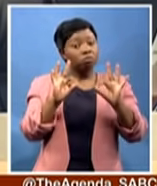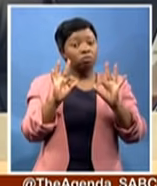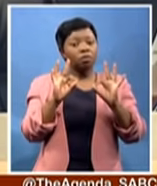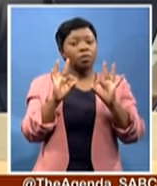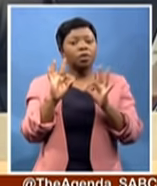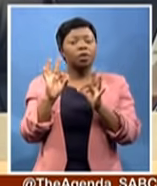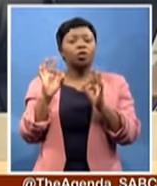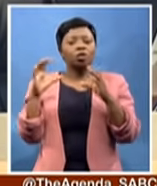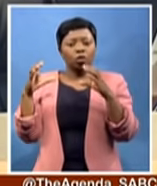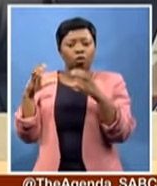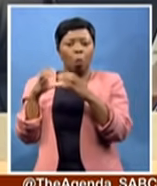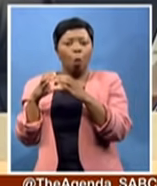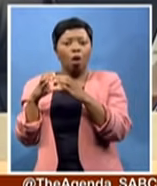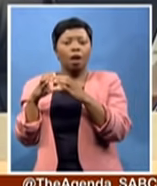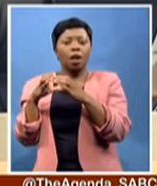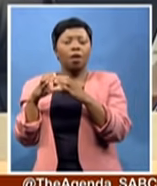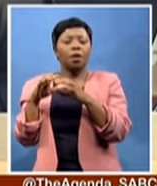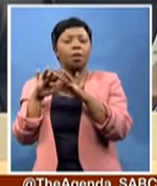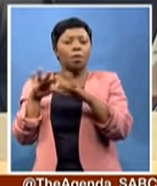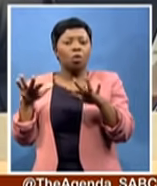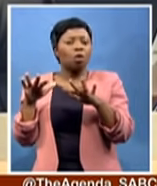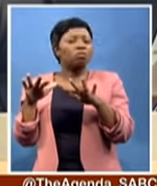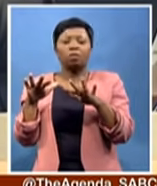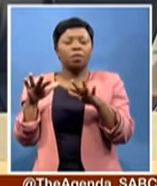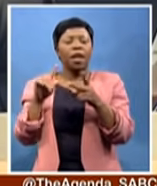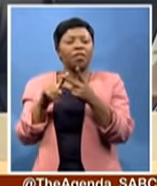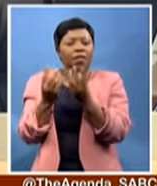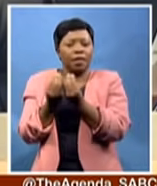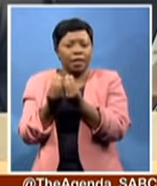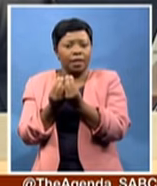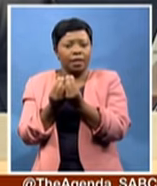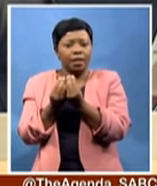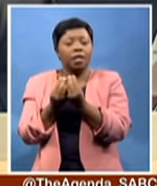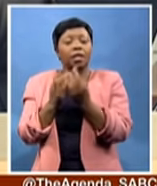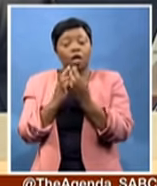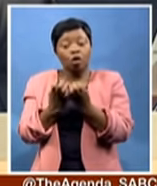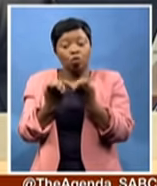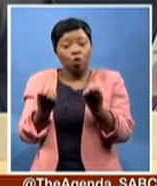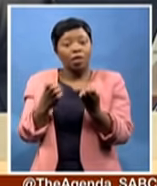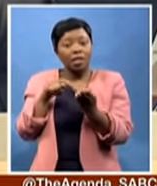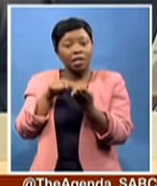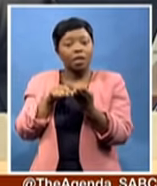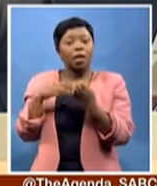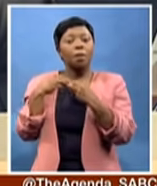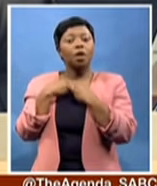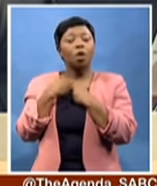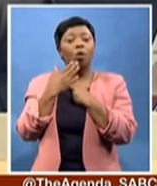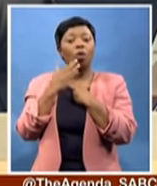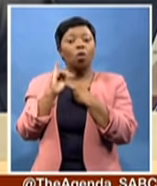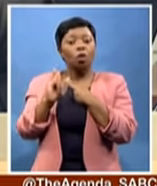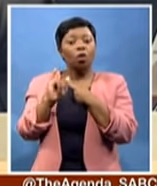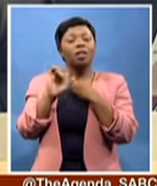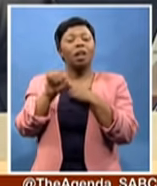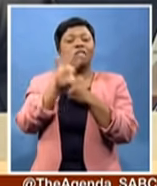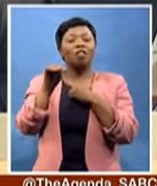the resources that rightfully belonged to all South Africa's people, but there was also a prevailing